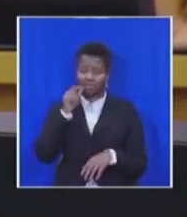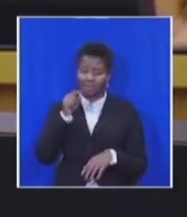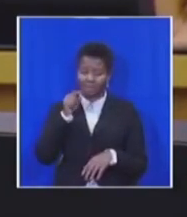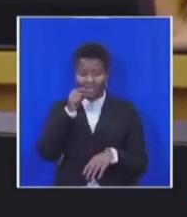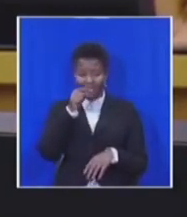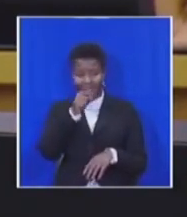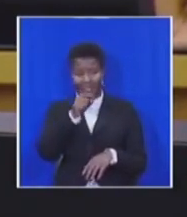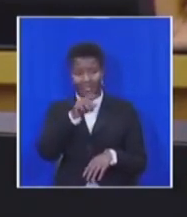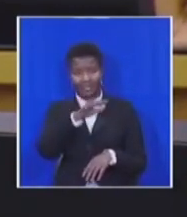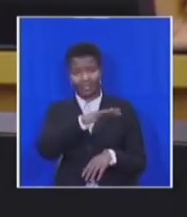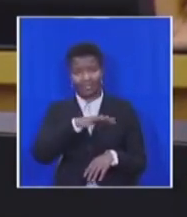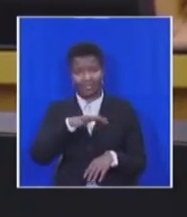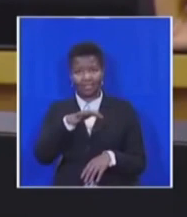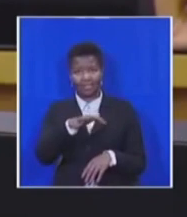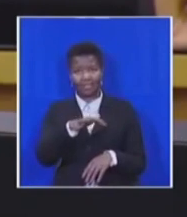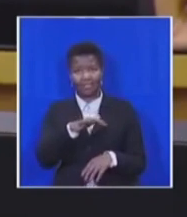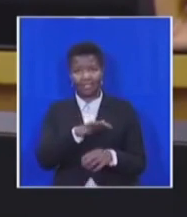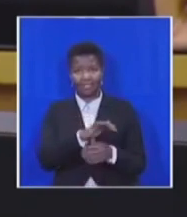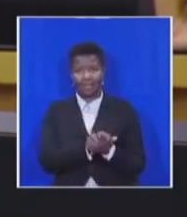side. Order.